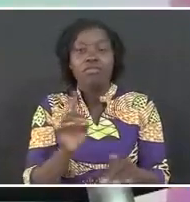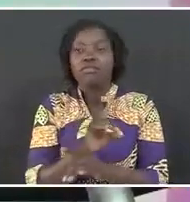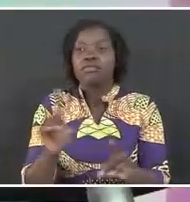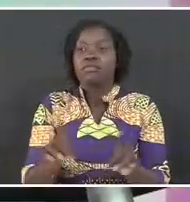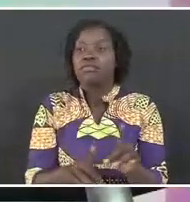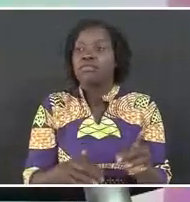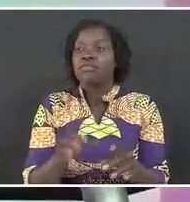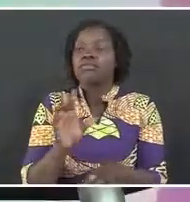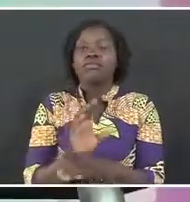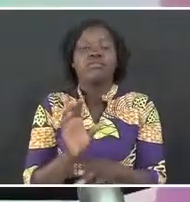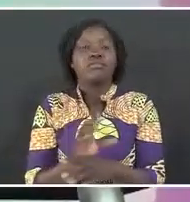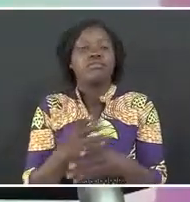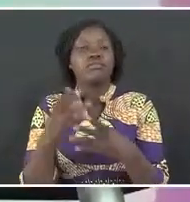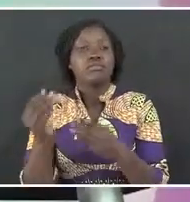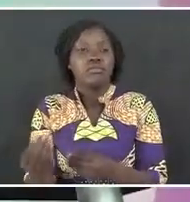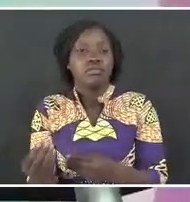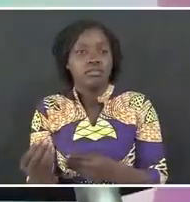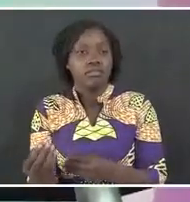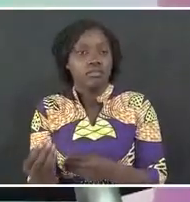was going to church.